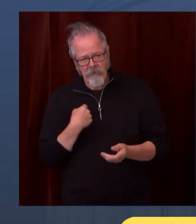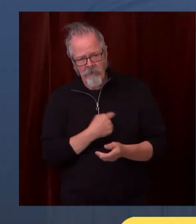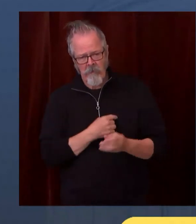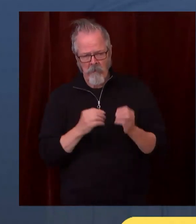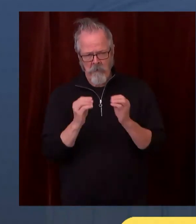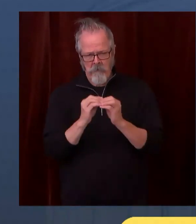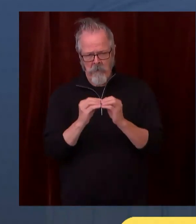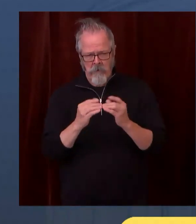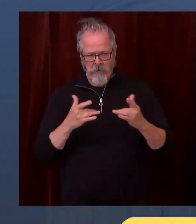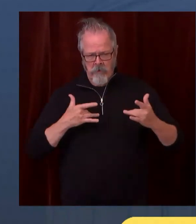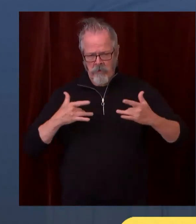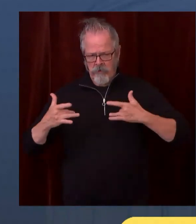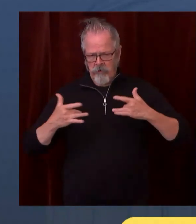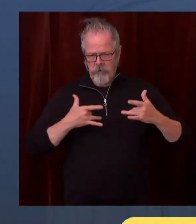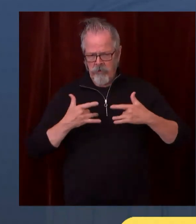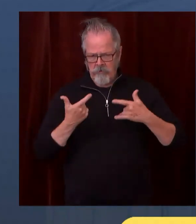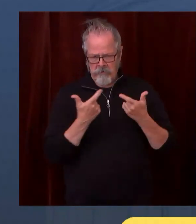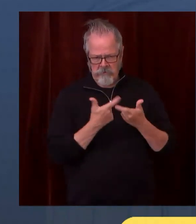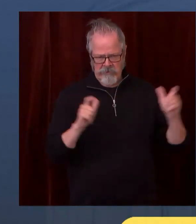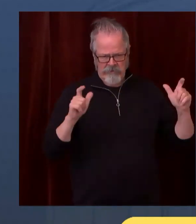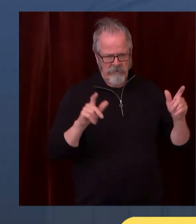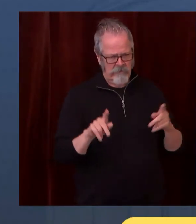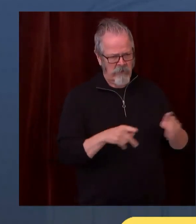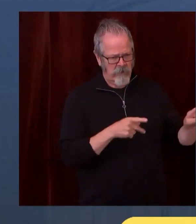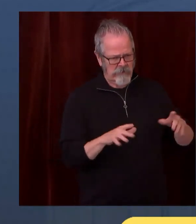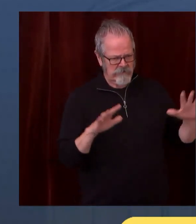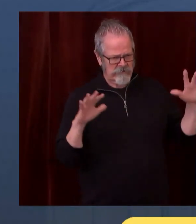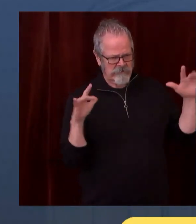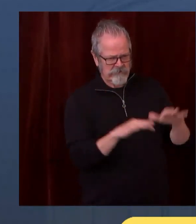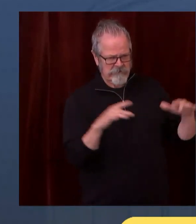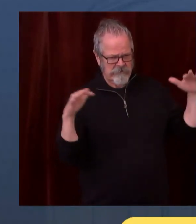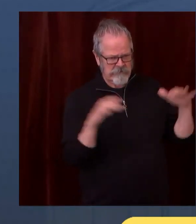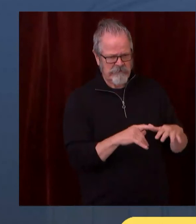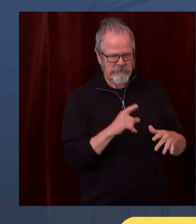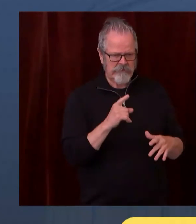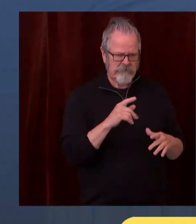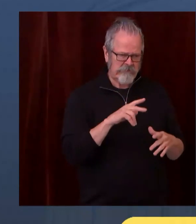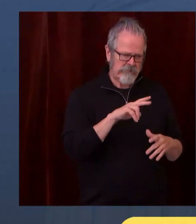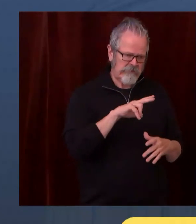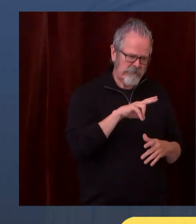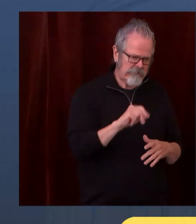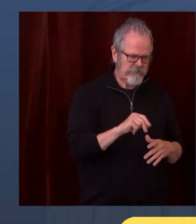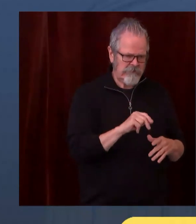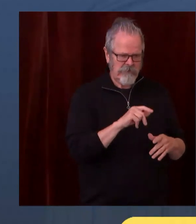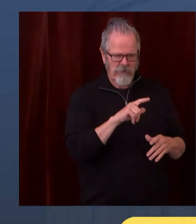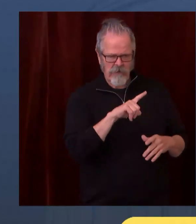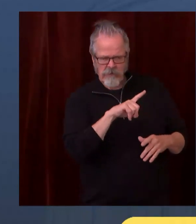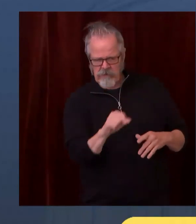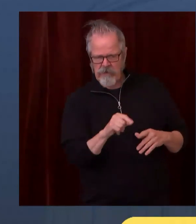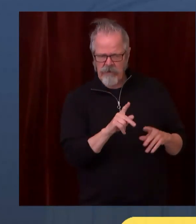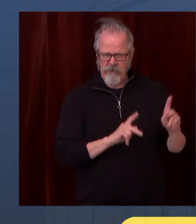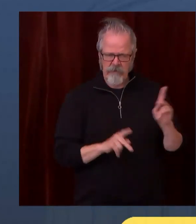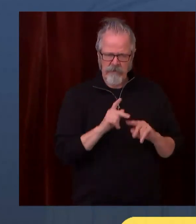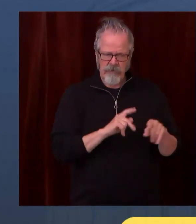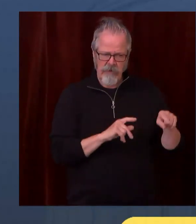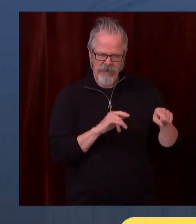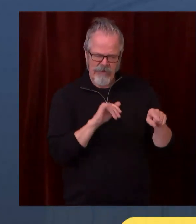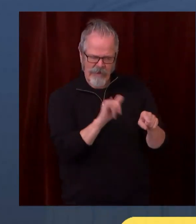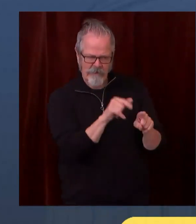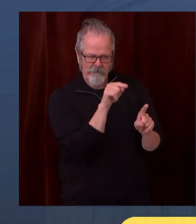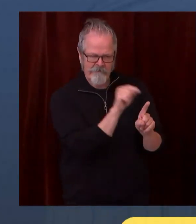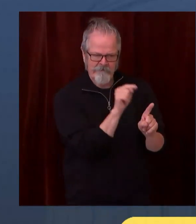or more that are particularly concerning. And again, we need everybody to do their part to keep everybody safe.